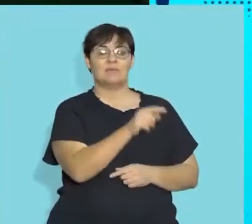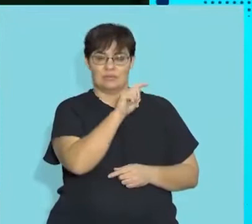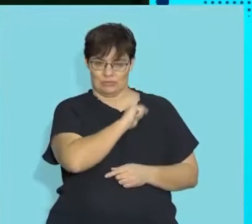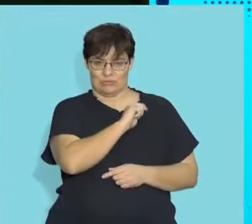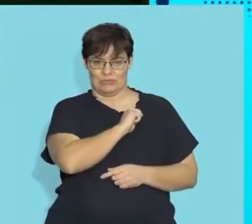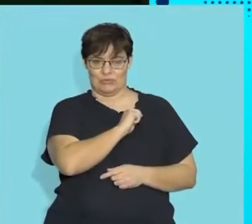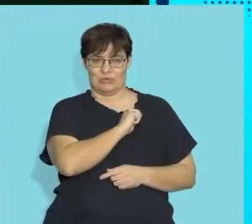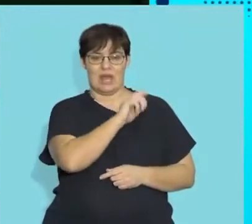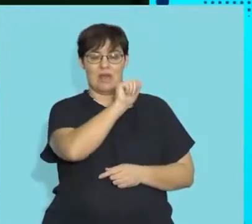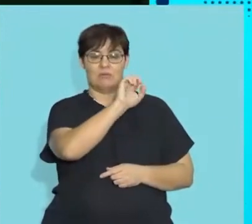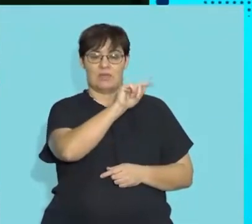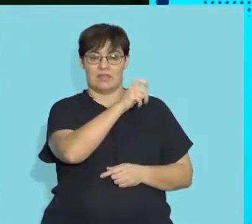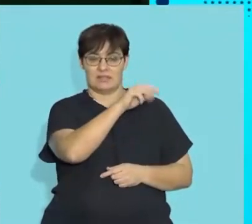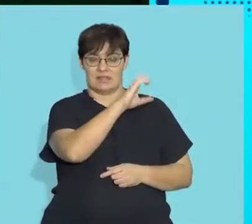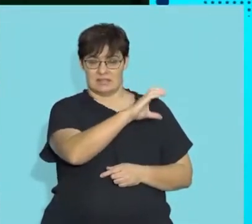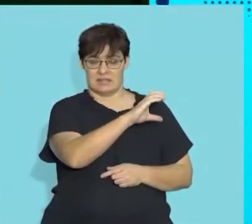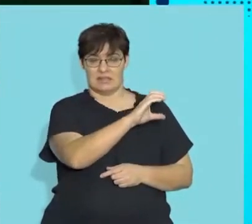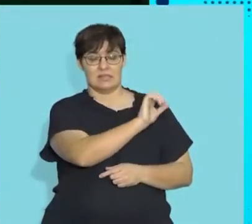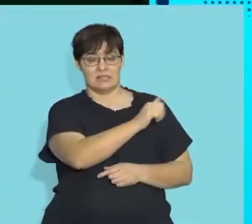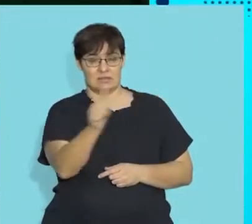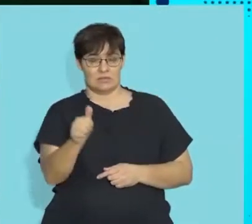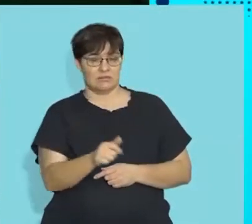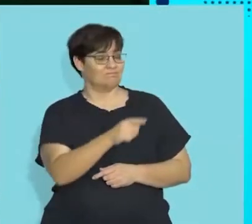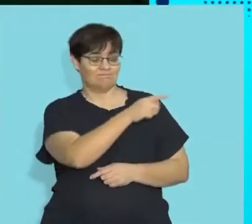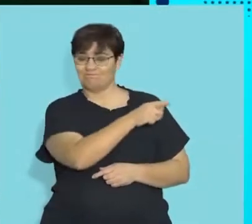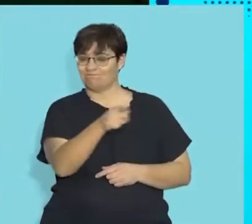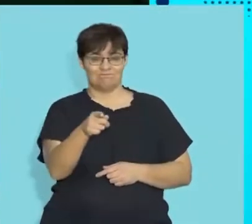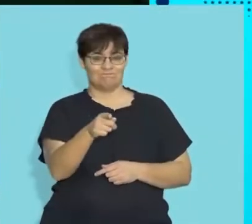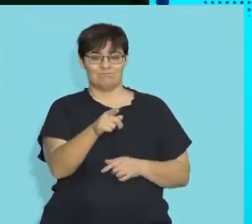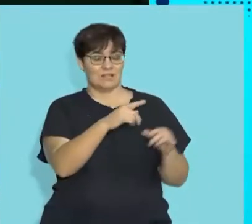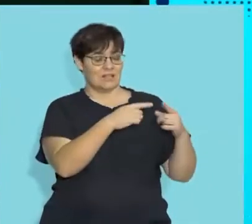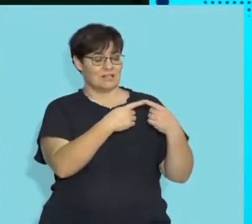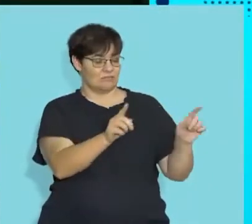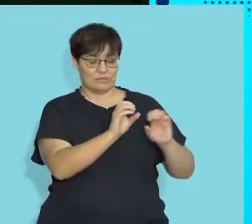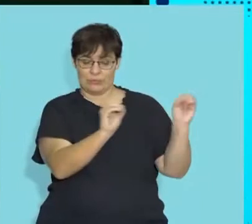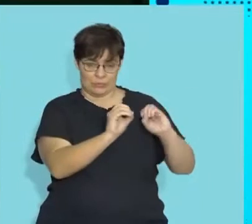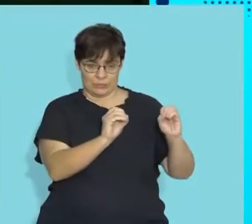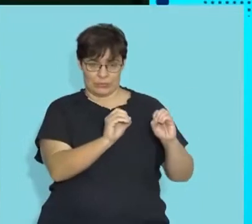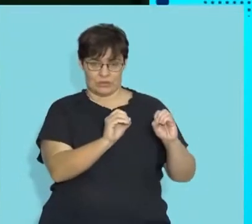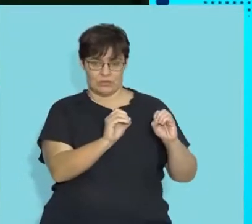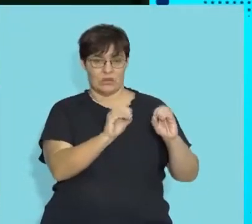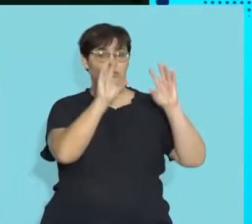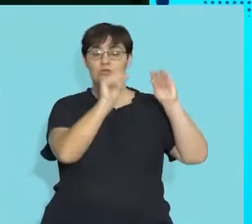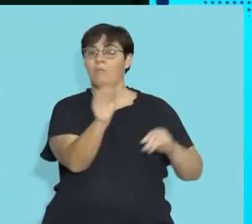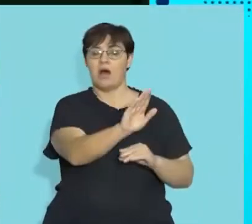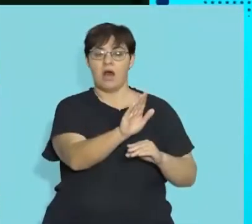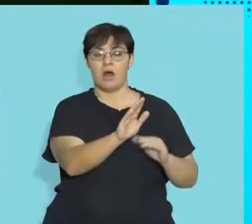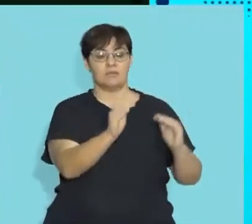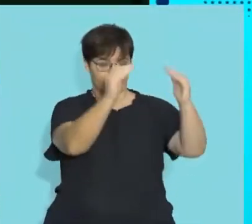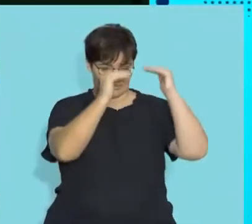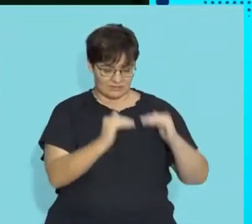in fact an arithmetic sequence. If there aren't first differences, please don't stop at that